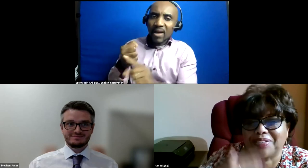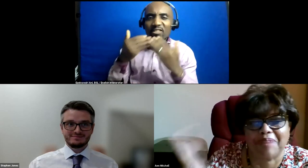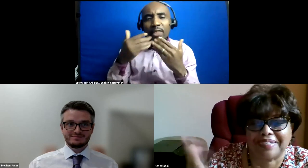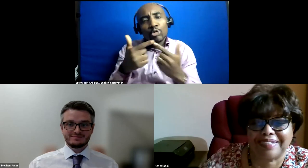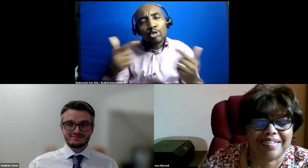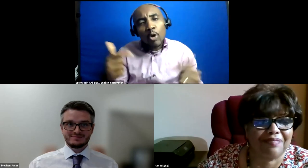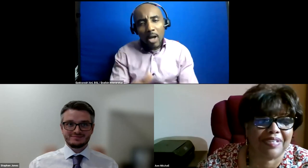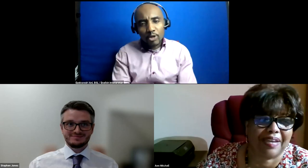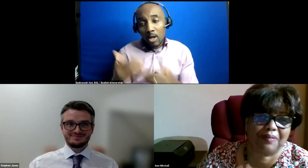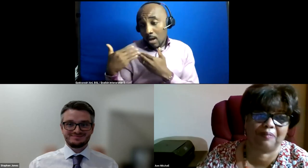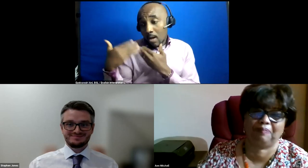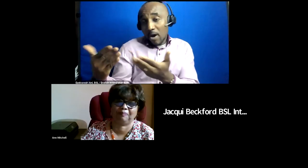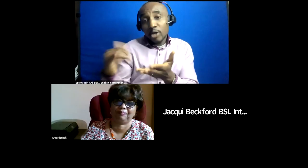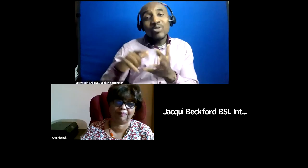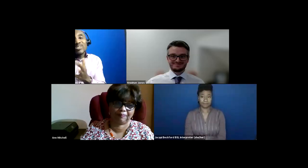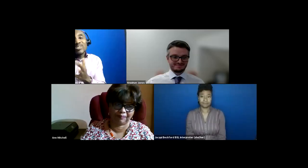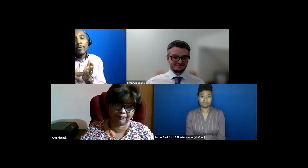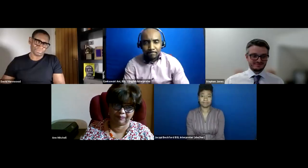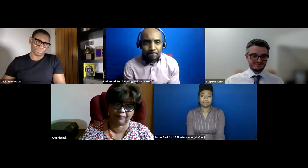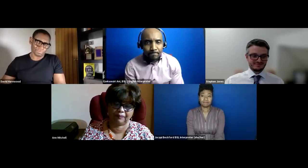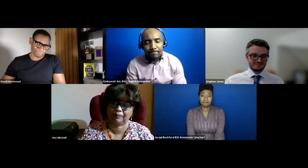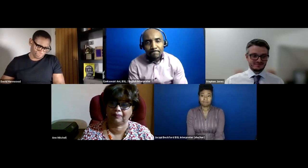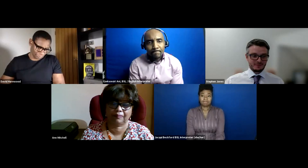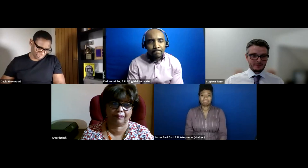I'll pass you back to Stephen now.